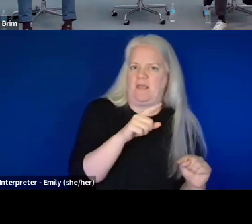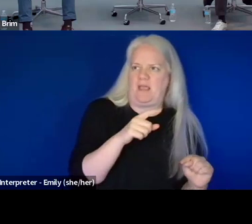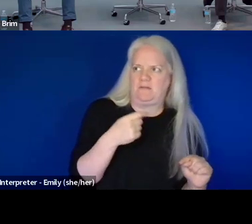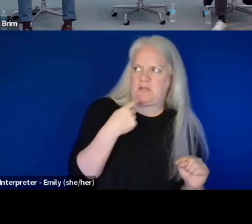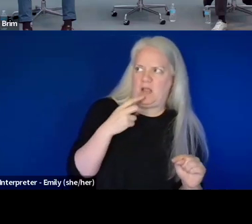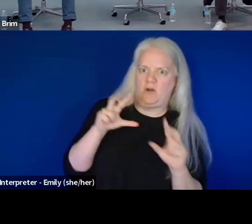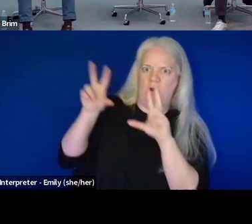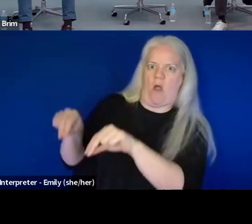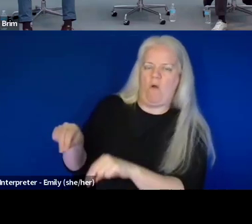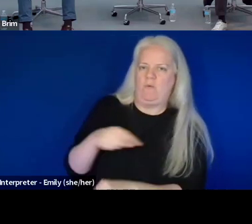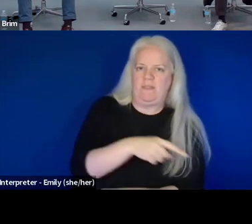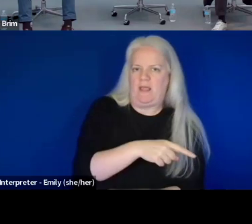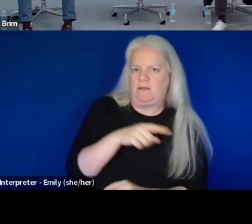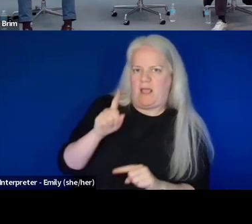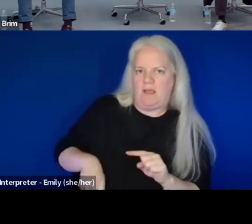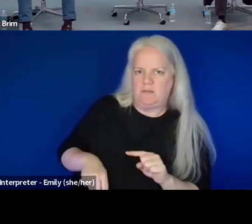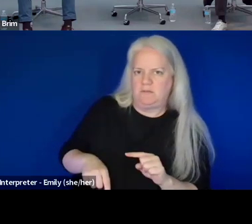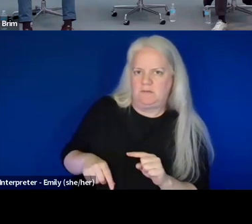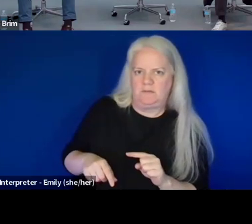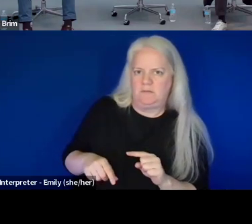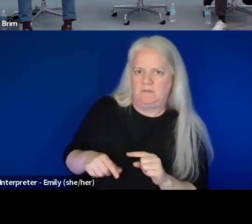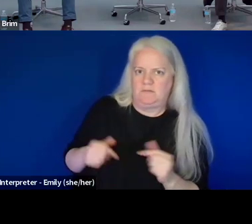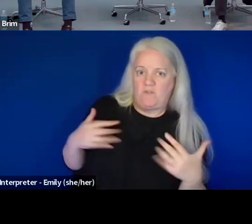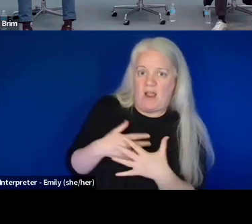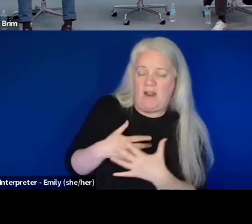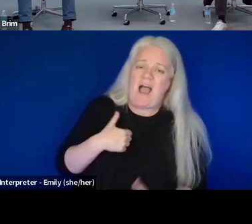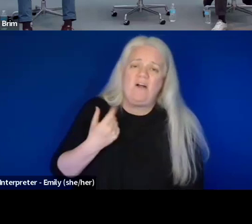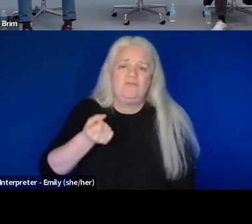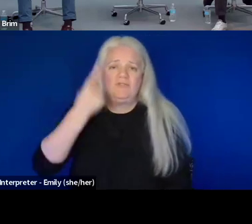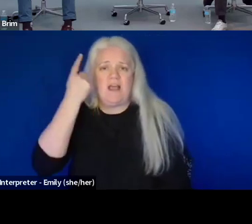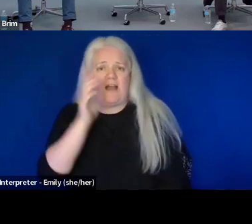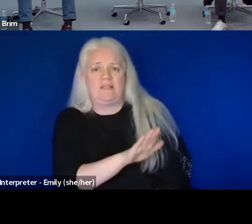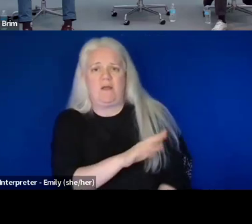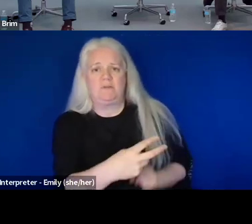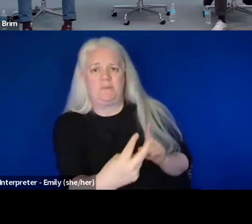can't, which I understand. I wish they didn't feel that way though.